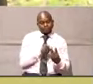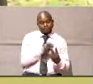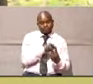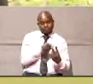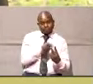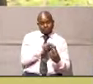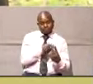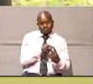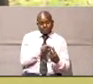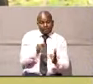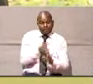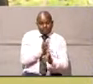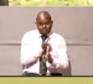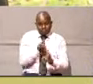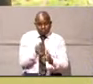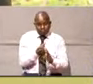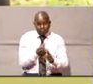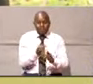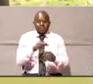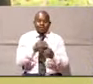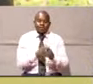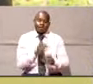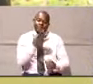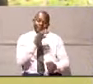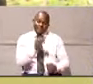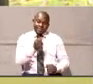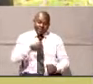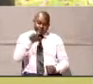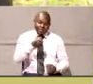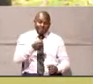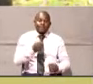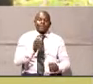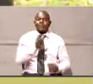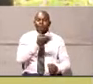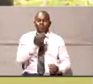those two criteria make every one of them who are 50 and above legible.